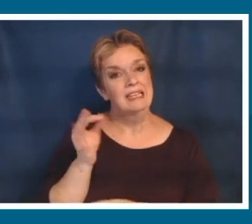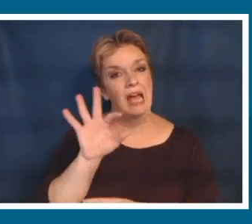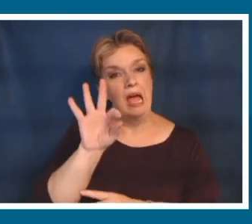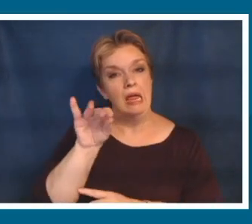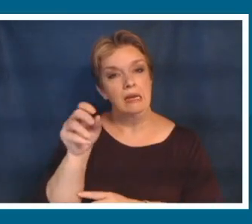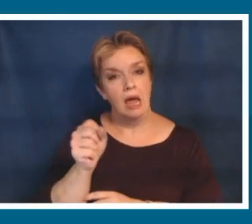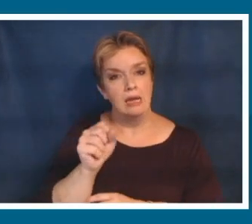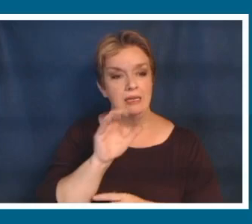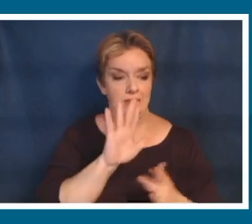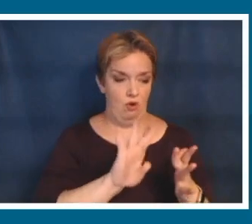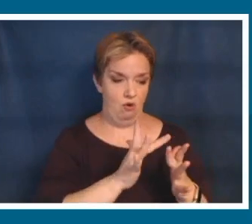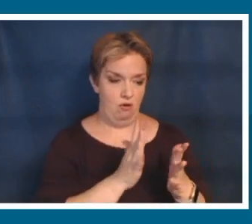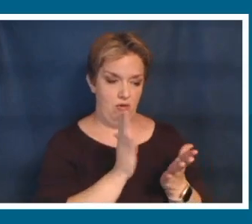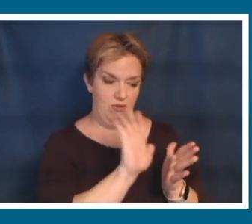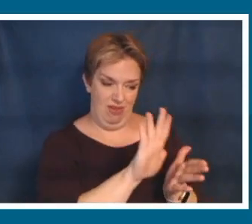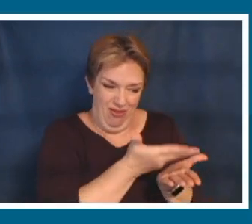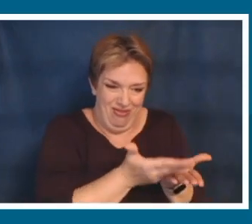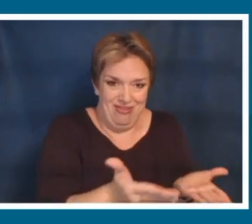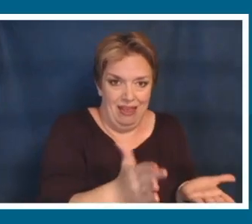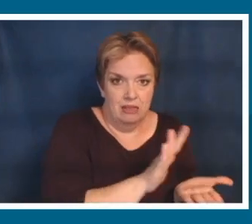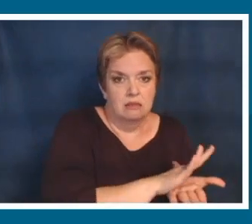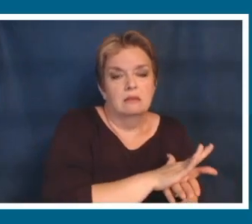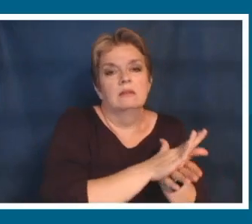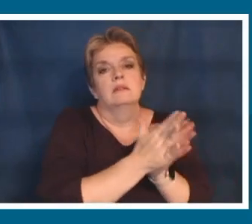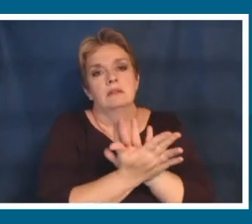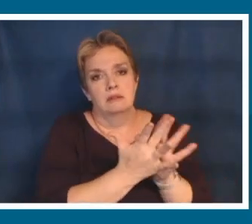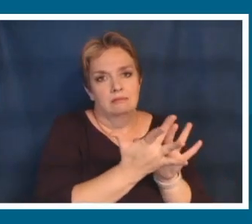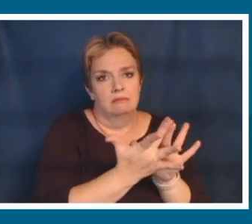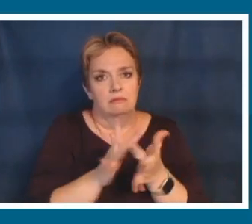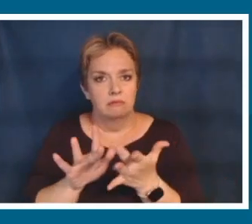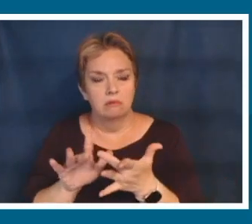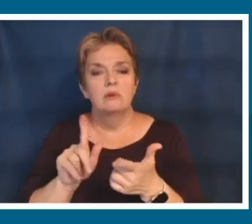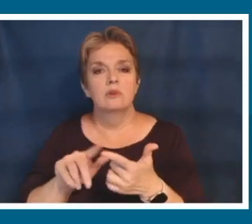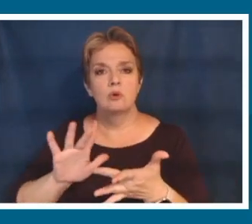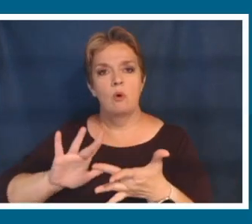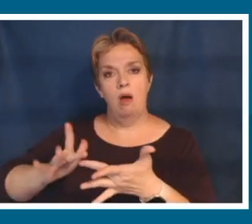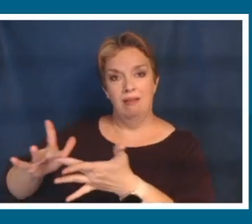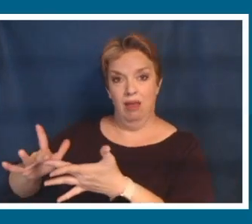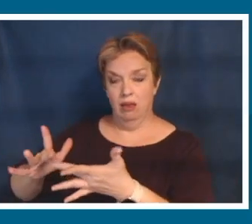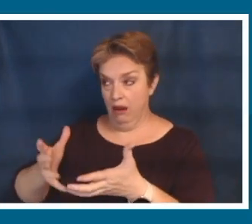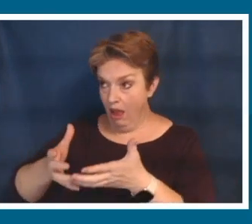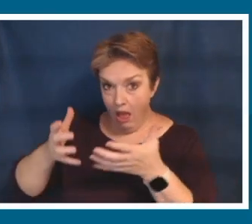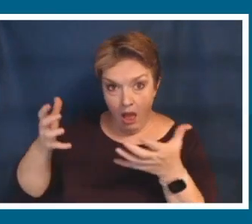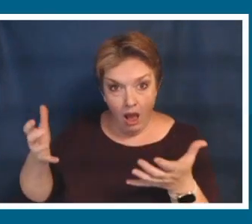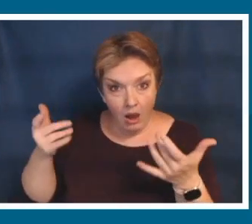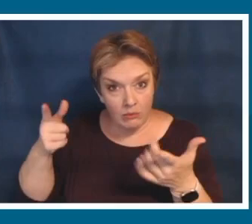of material that is available online is sort of mind-blowing. And so